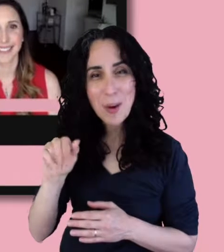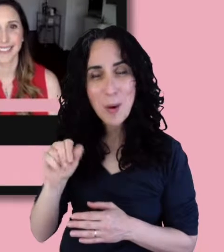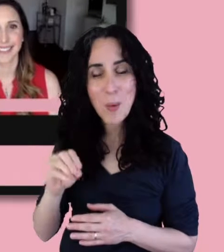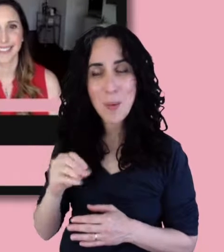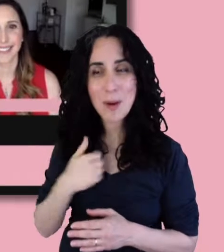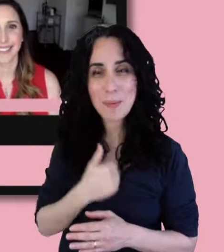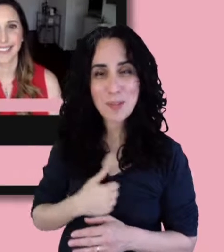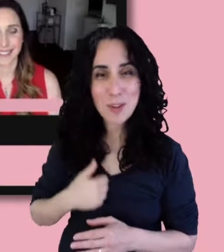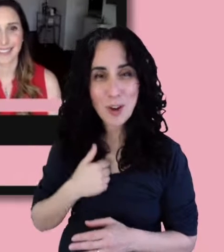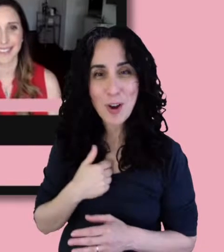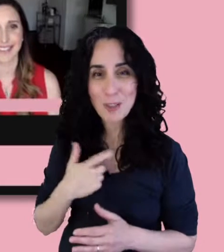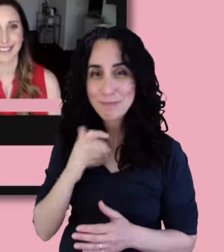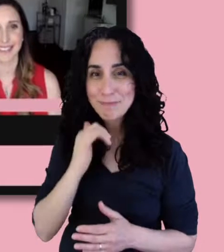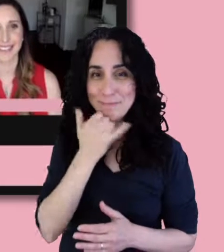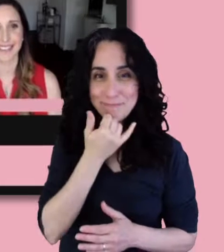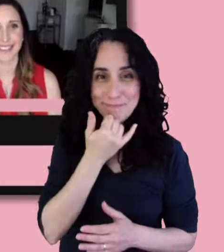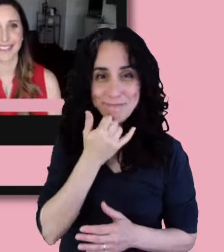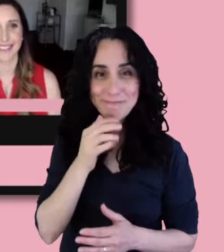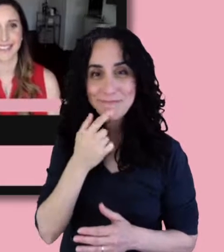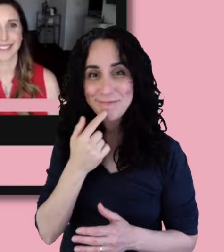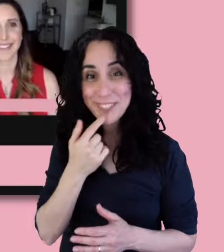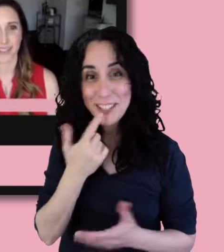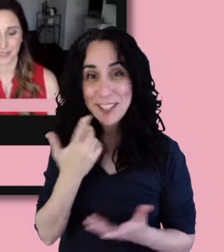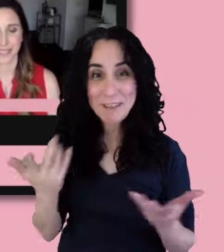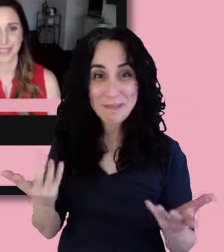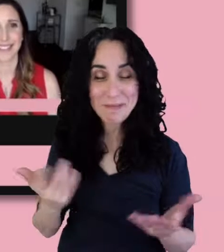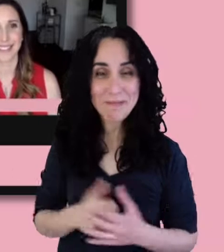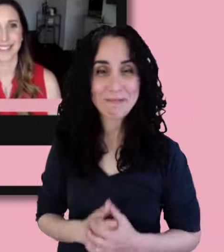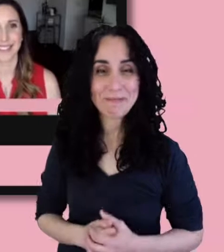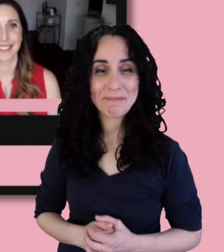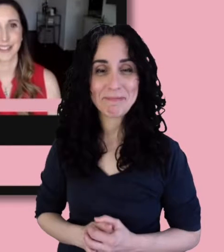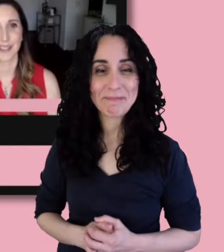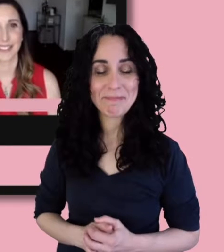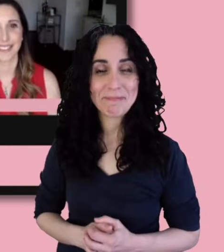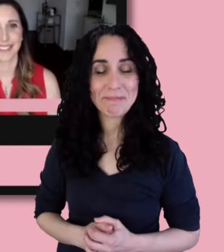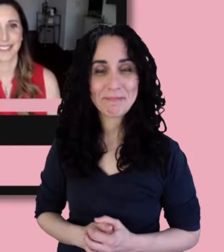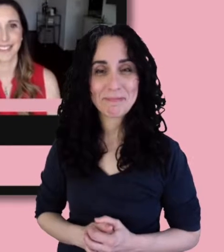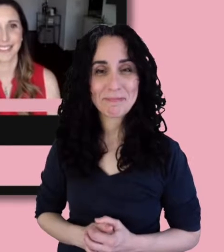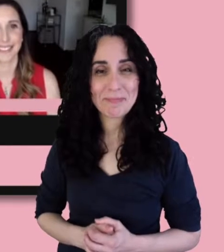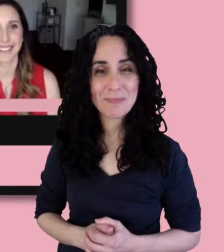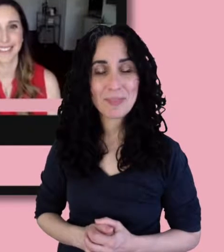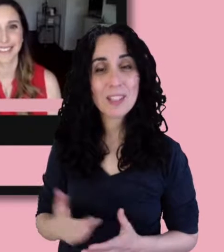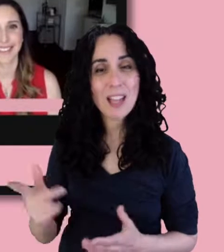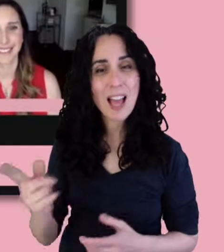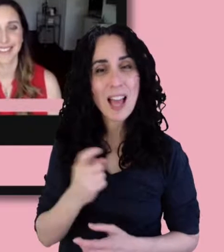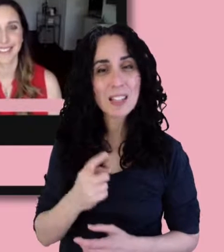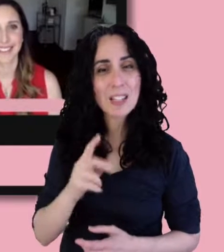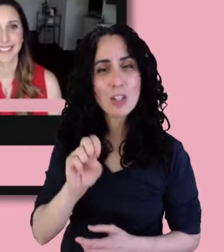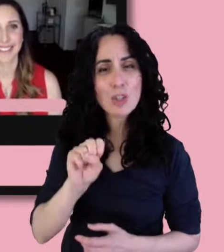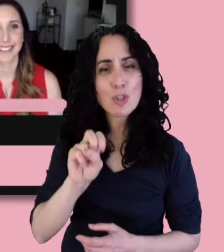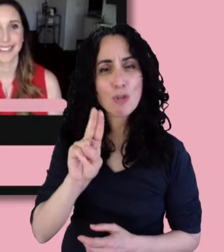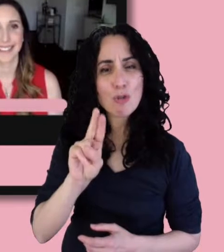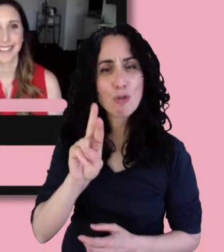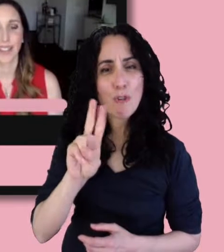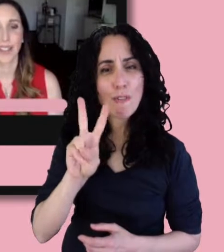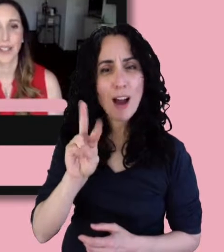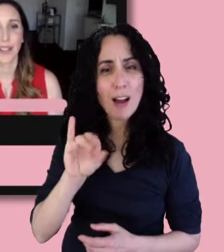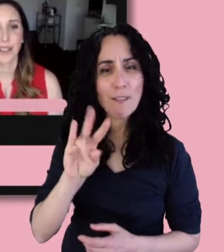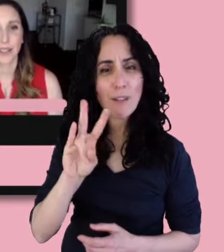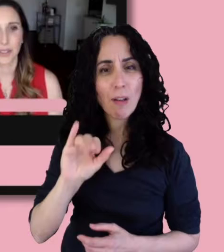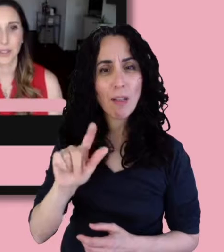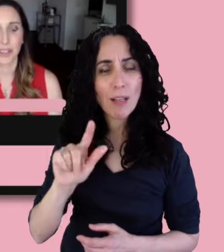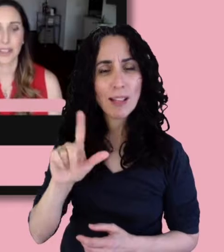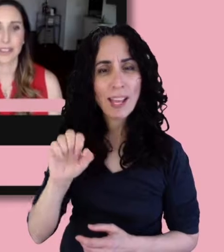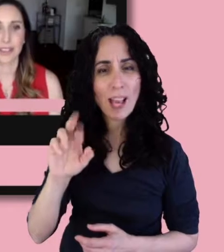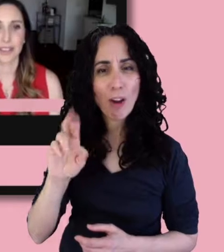Libiondo. I hope that I said that correctly. If not, I'm so sorry. What is survival care? Could you tell